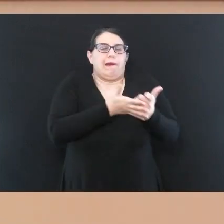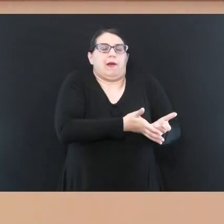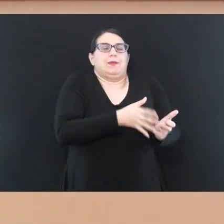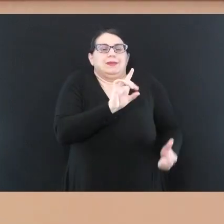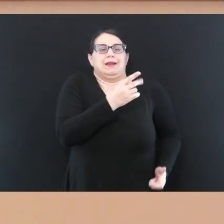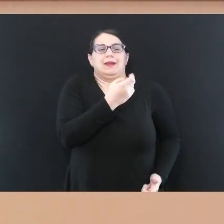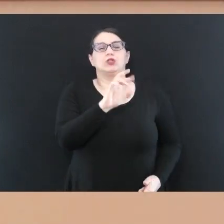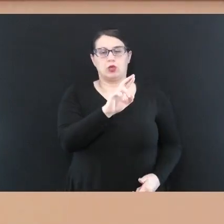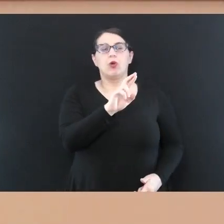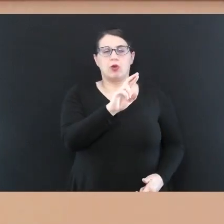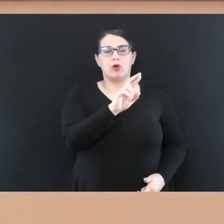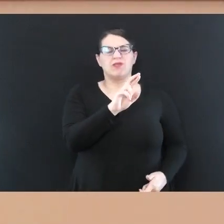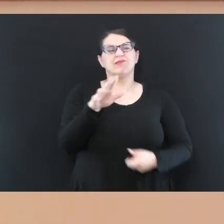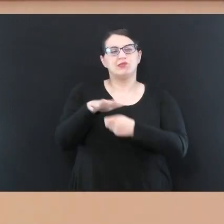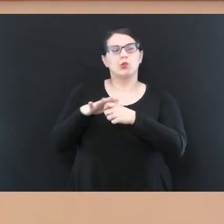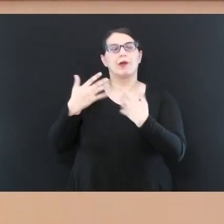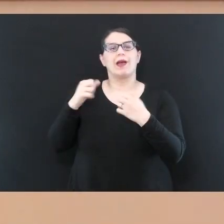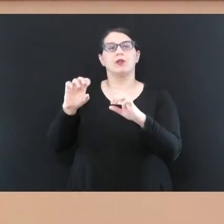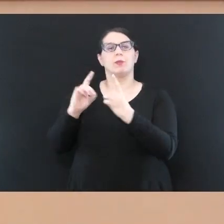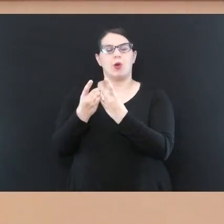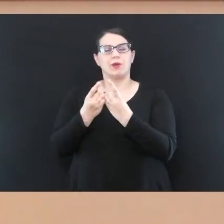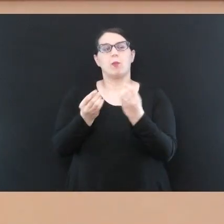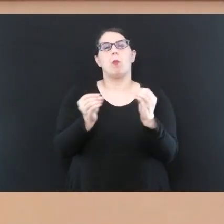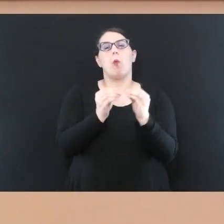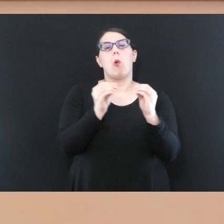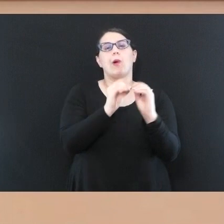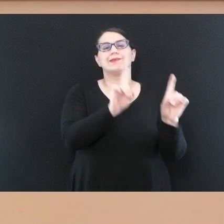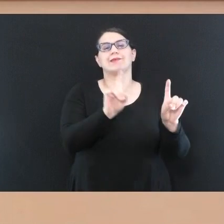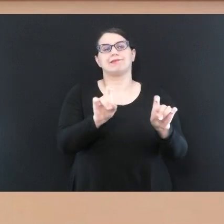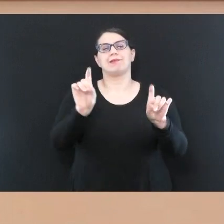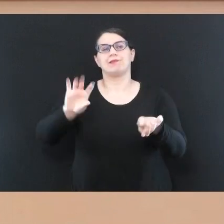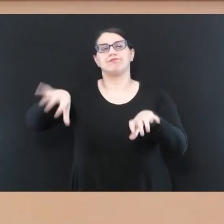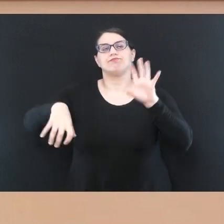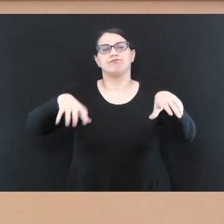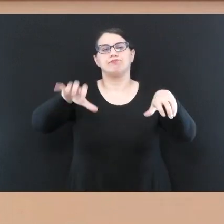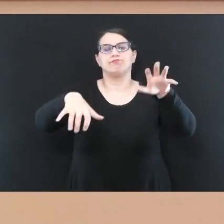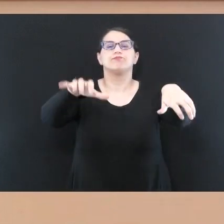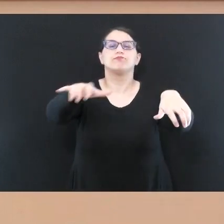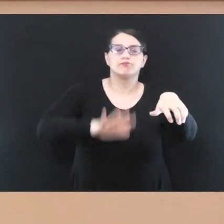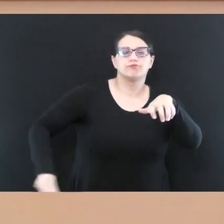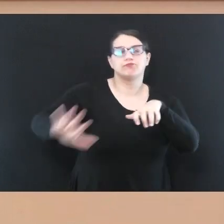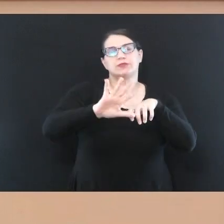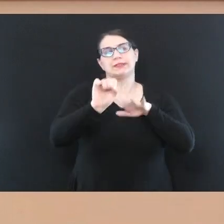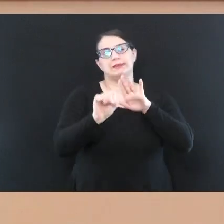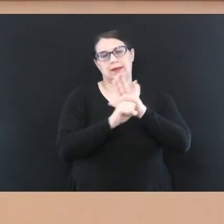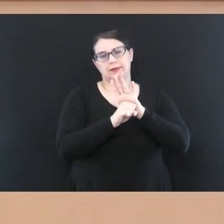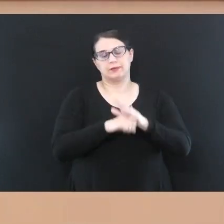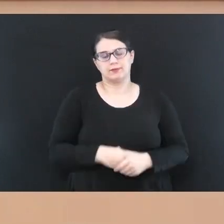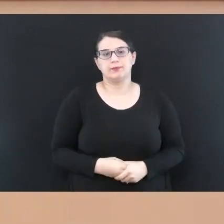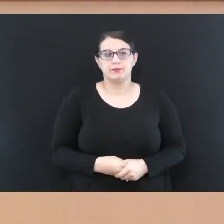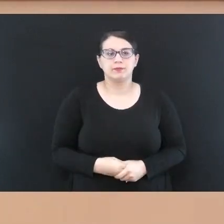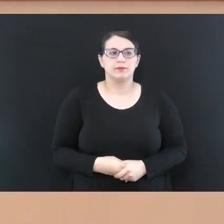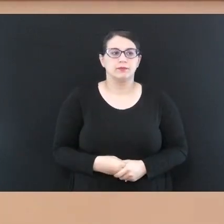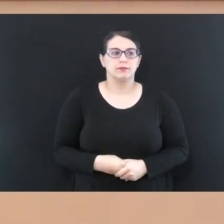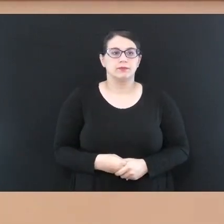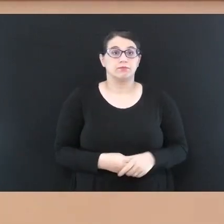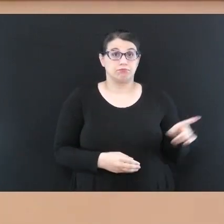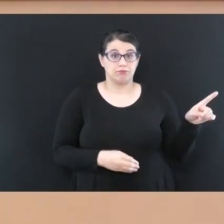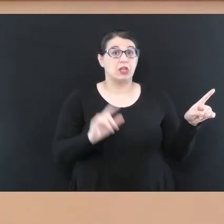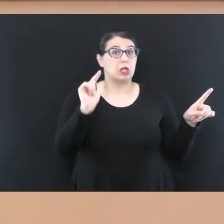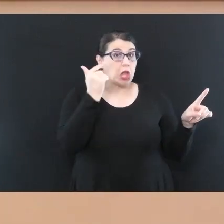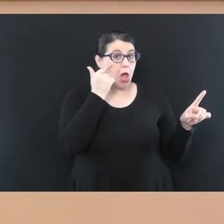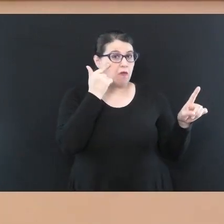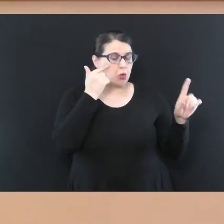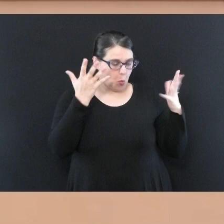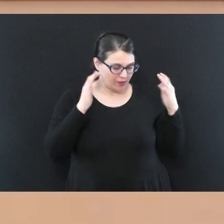with a significant amount of testing efforts across the states, and as the governor pointed out, in specific